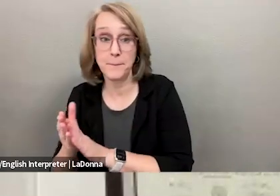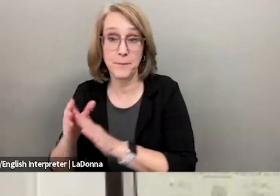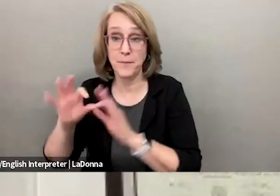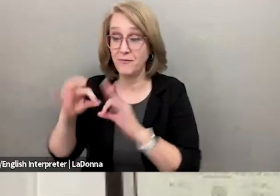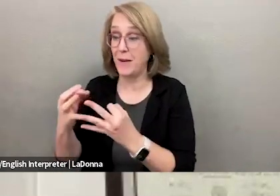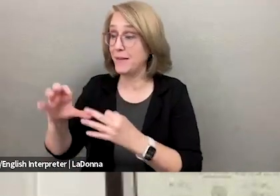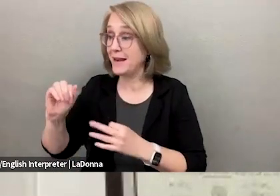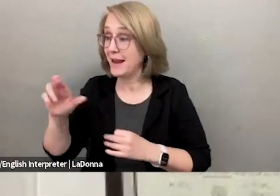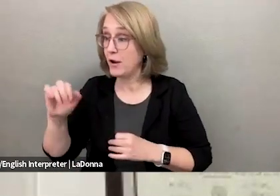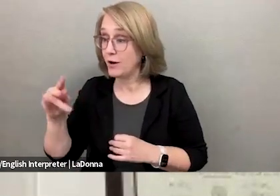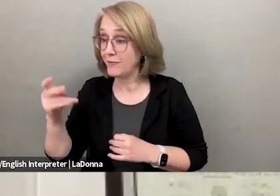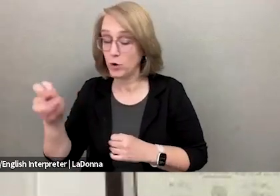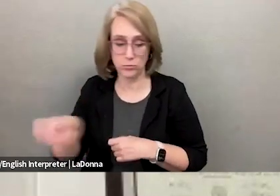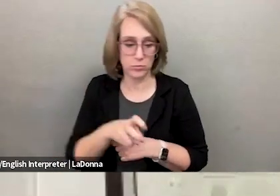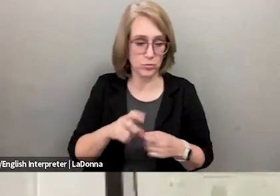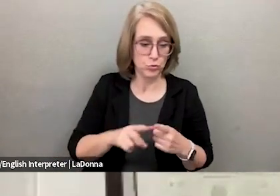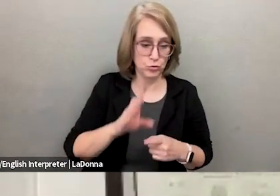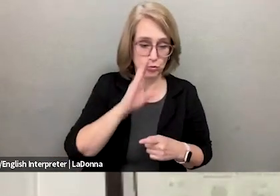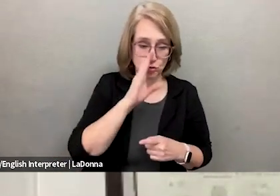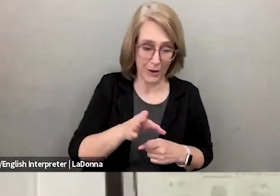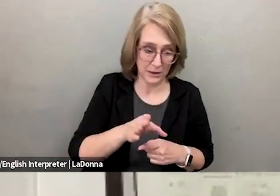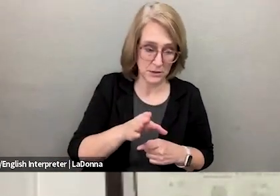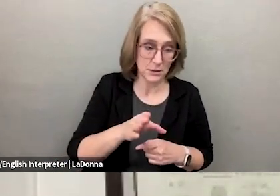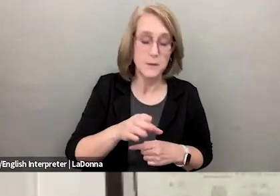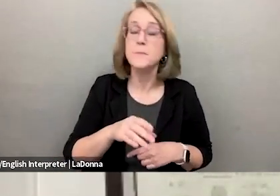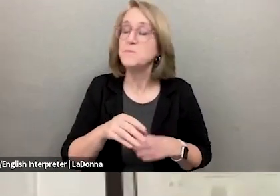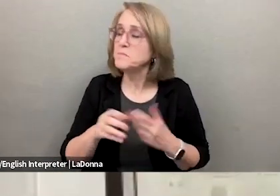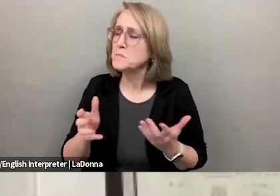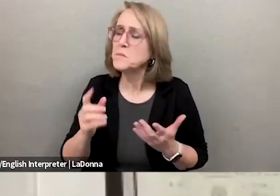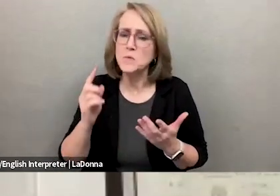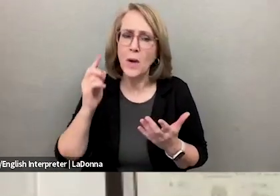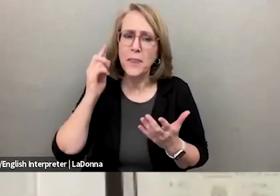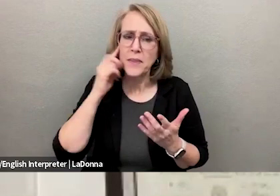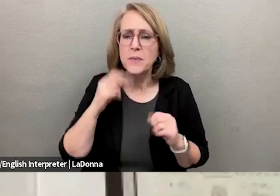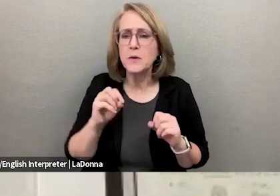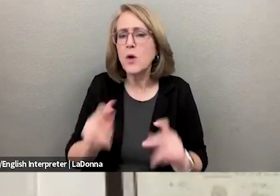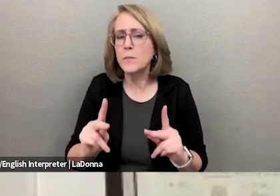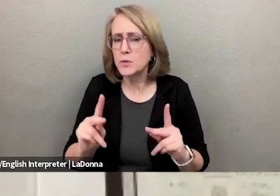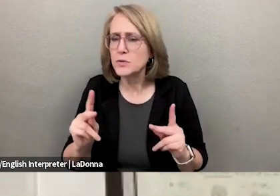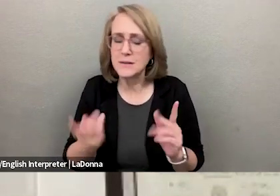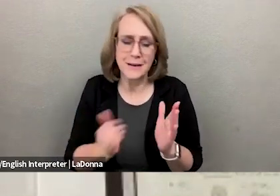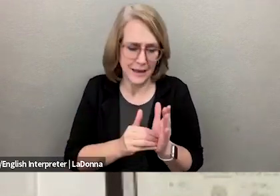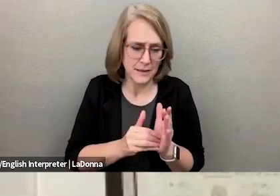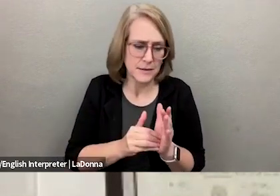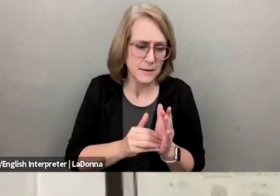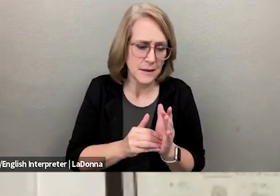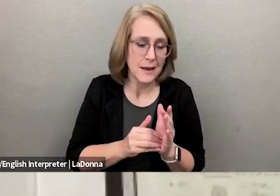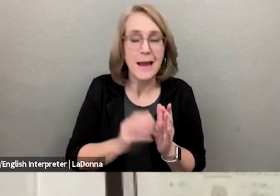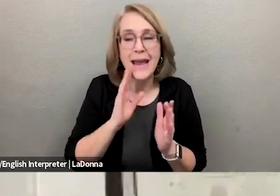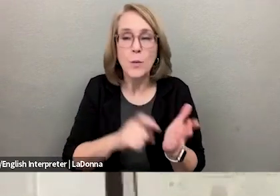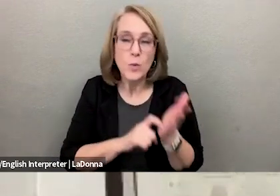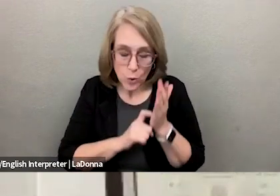the provider of consumer directed care through Medicare. So I think there are opportunities. Again, it's going to take